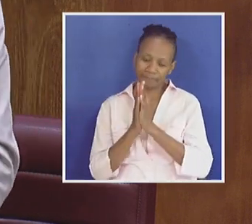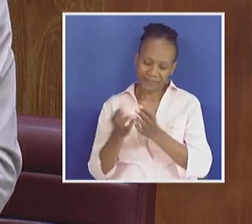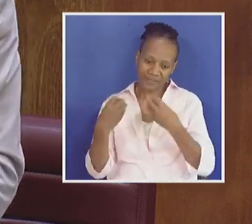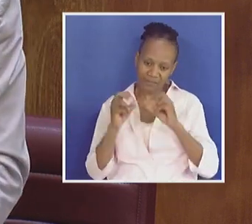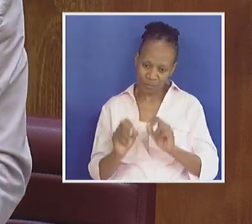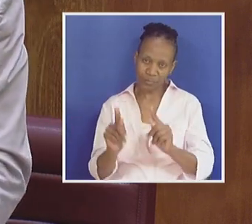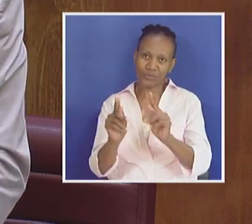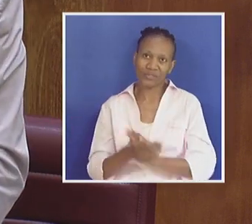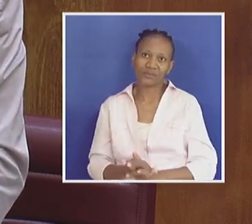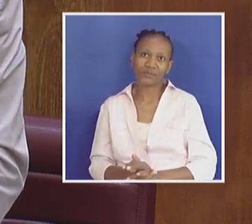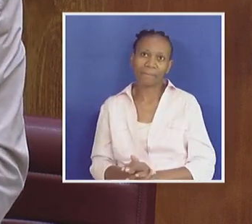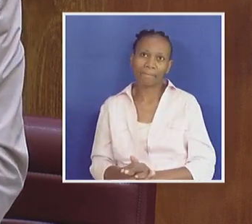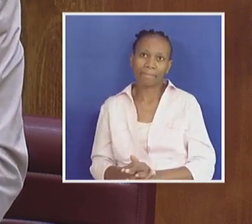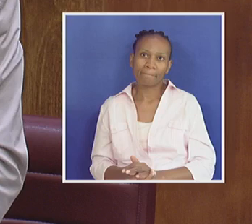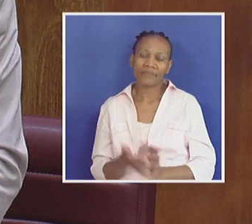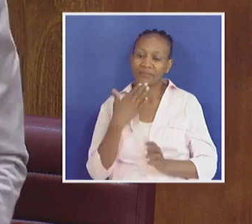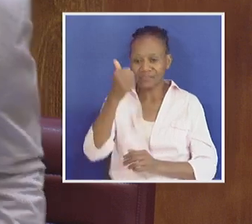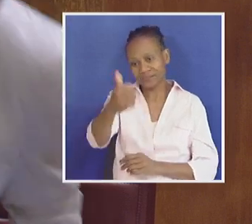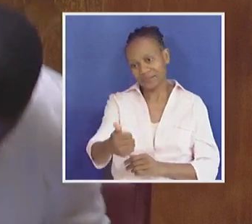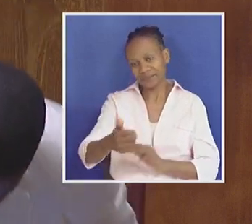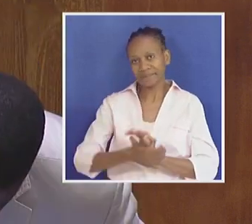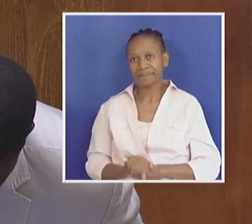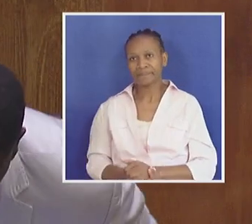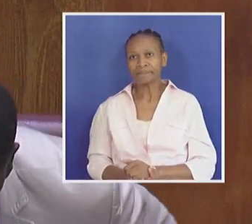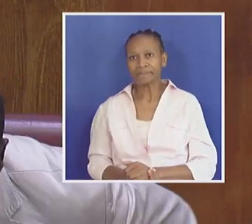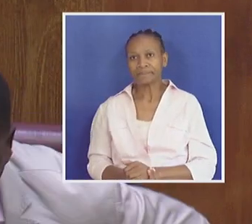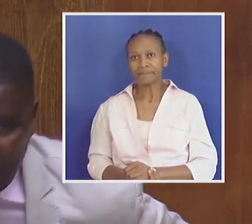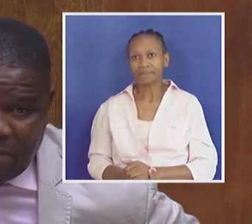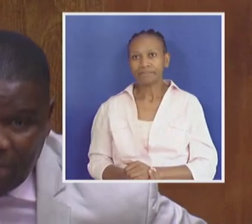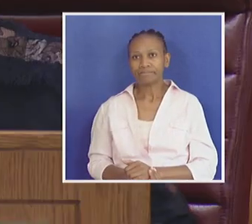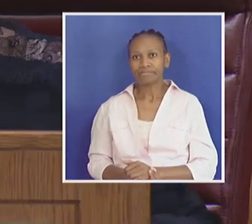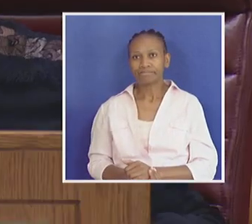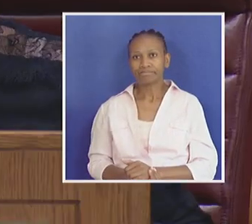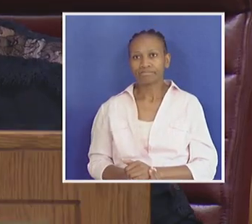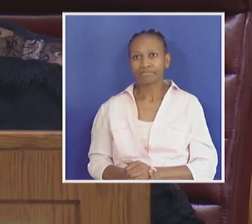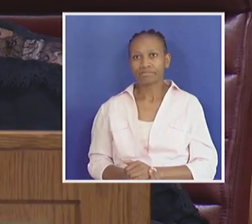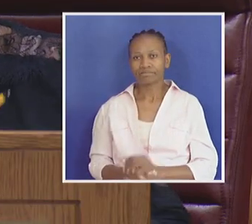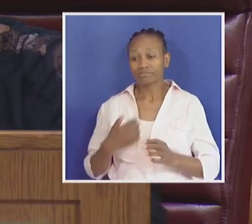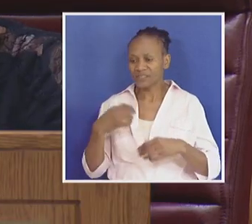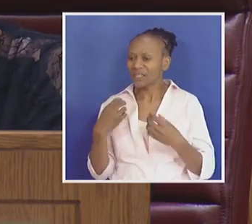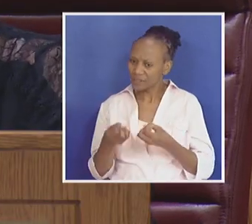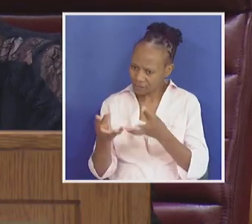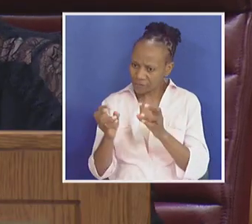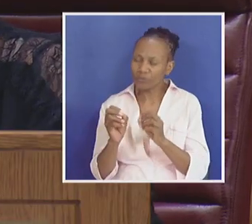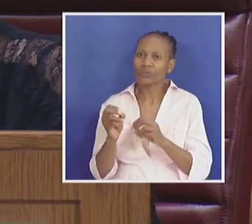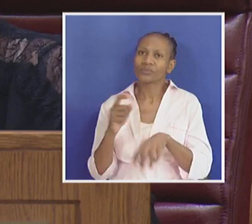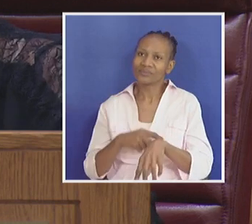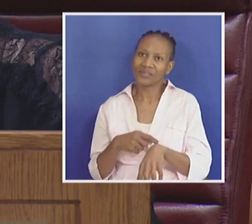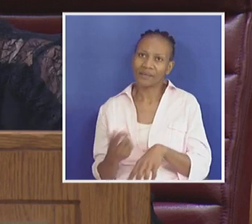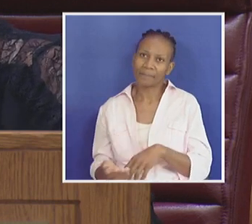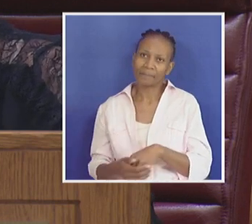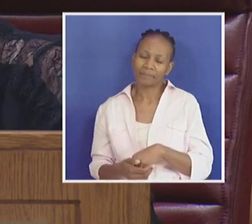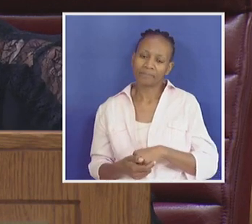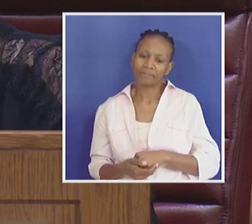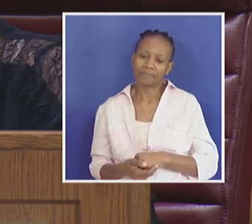given a chance. Please take your seat. I accorded you the chance as a point of